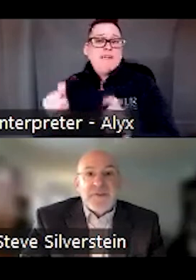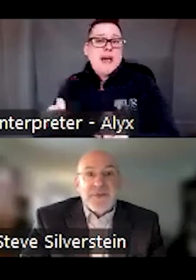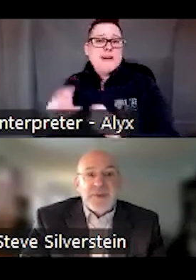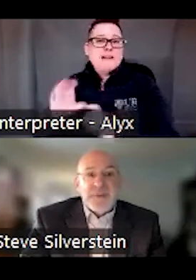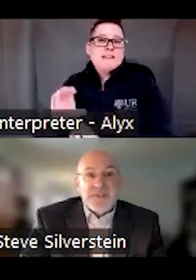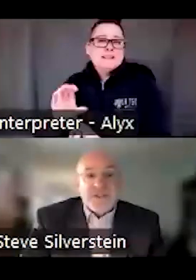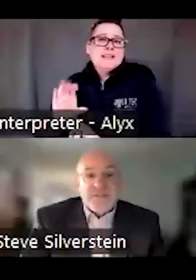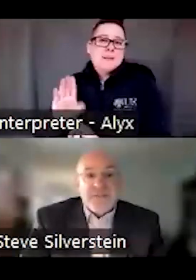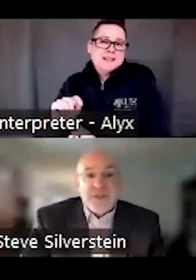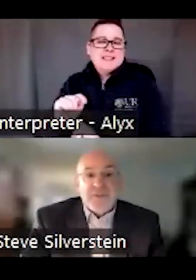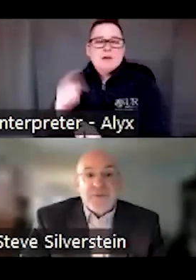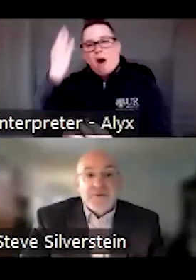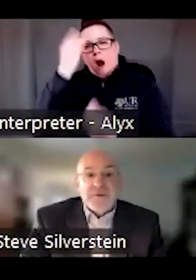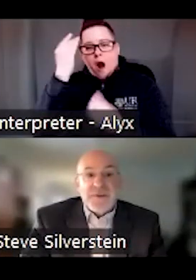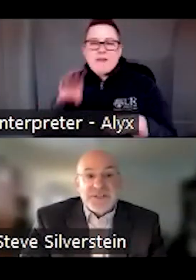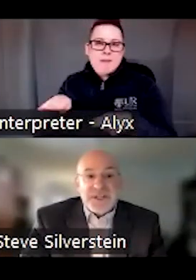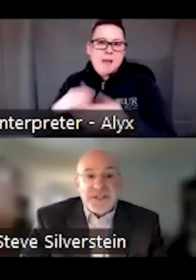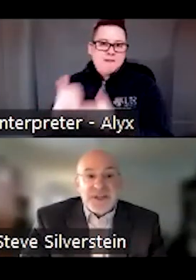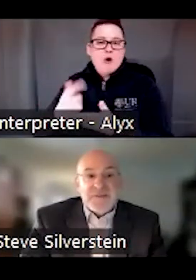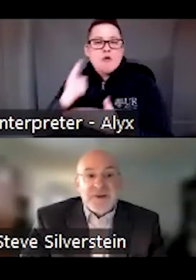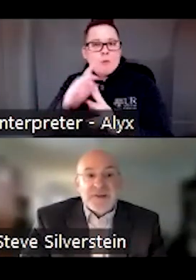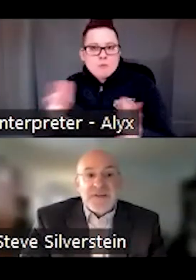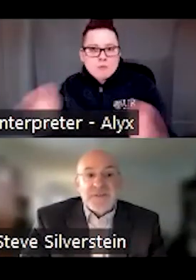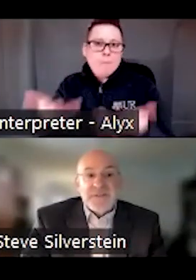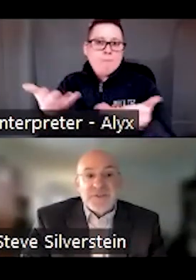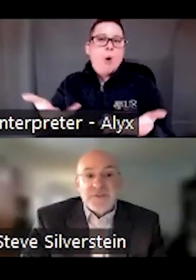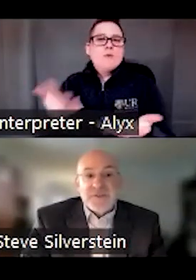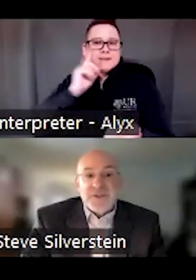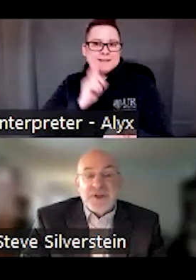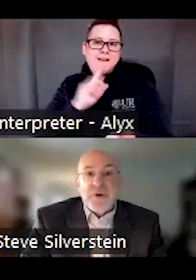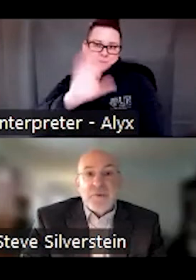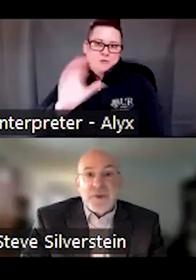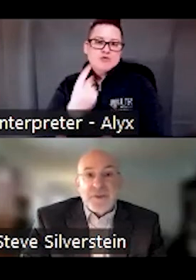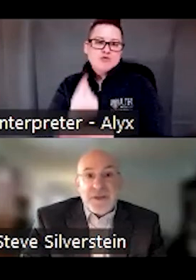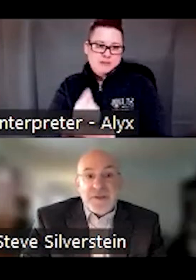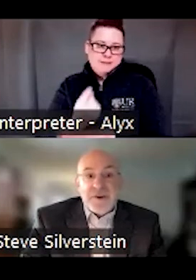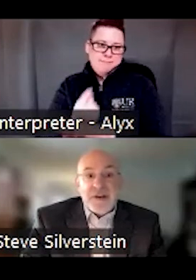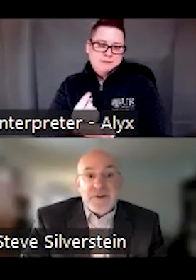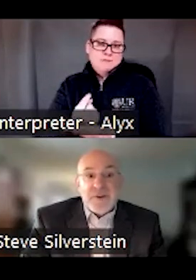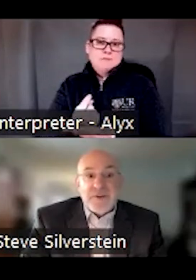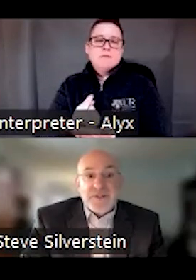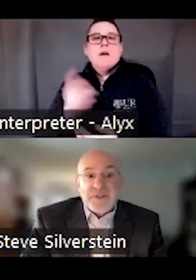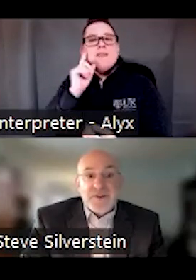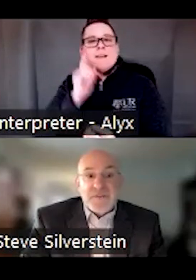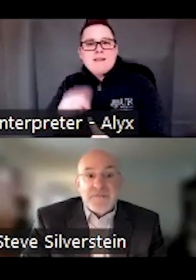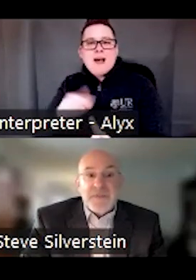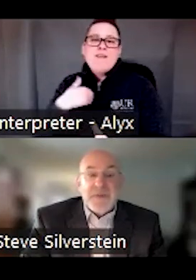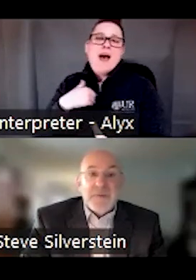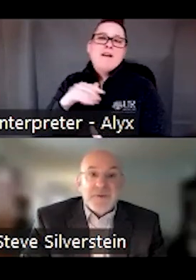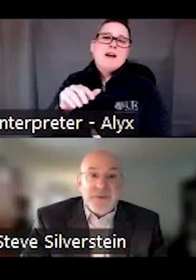behavioral intervention to promote treatment seeking among deaf individuals with either alcohol use